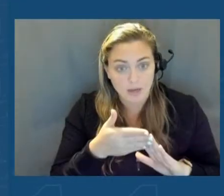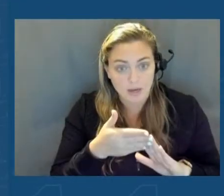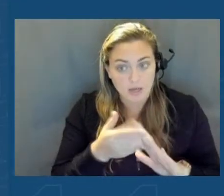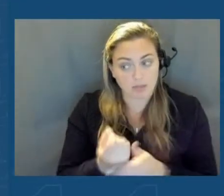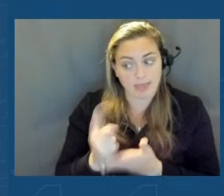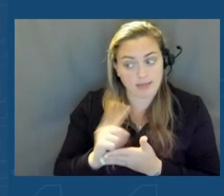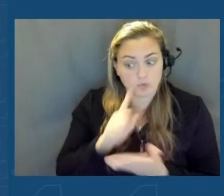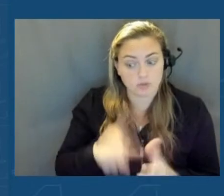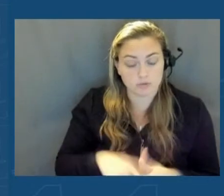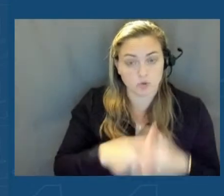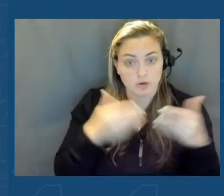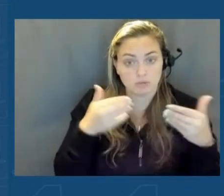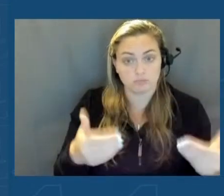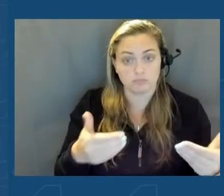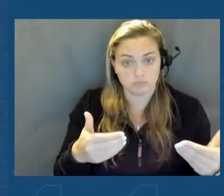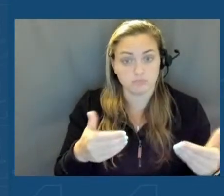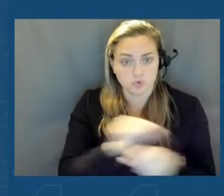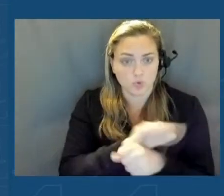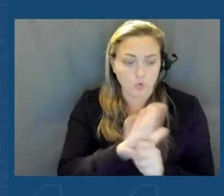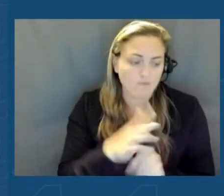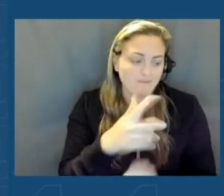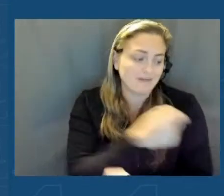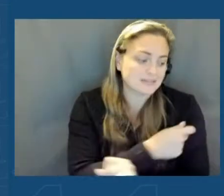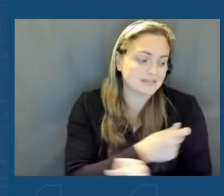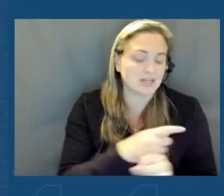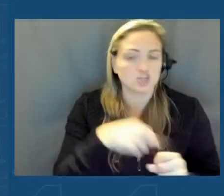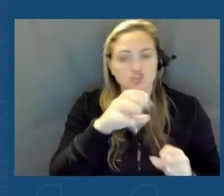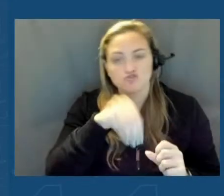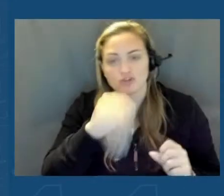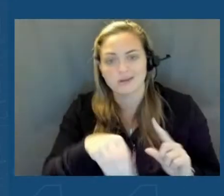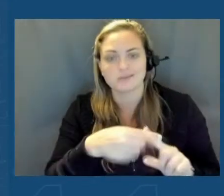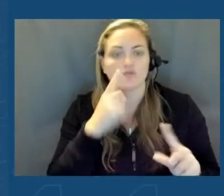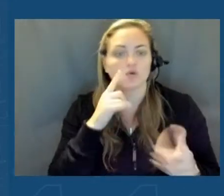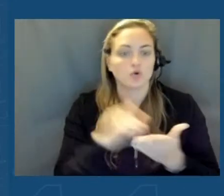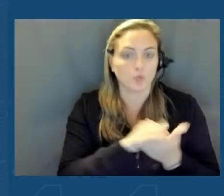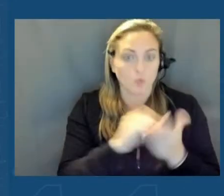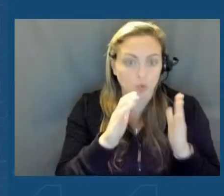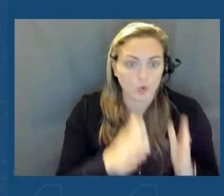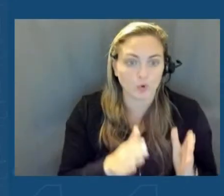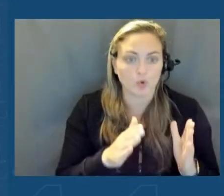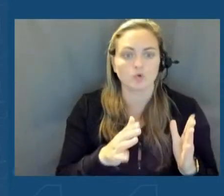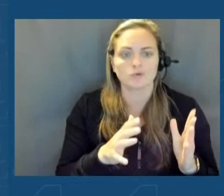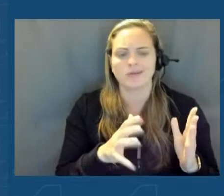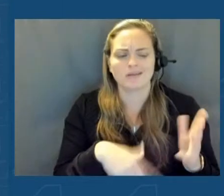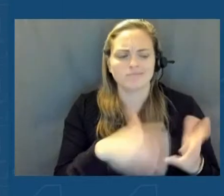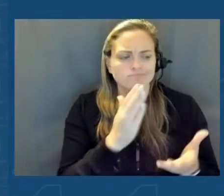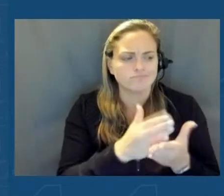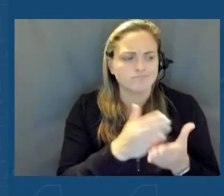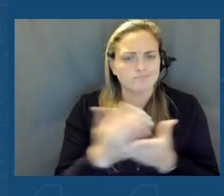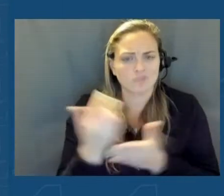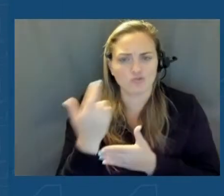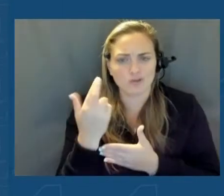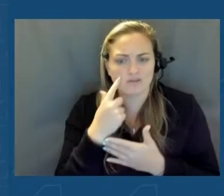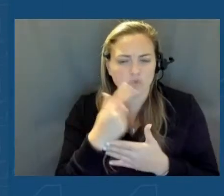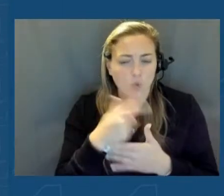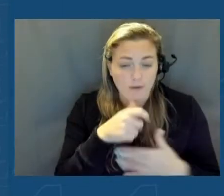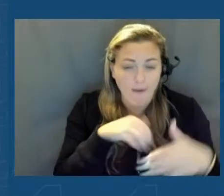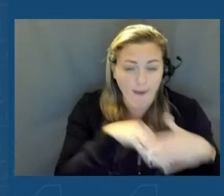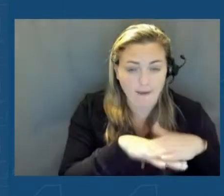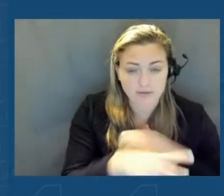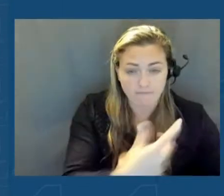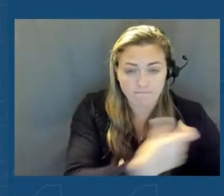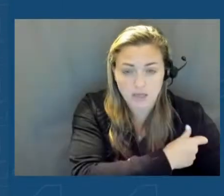at increasing COVID vaccination rates among school-age New Yorkers. And again, breaking down barriers to vaccine access. This is something